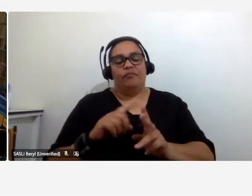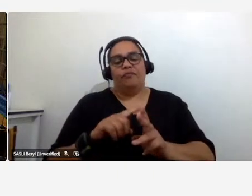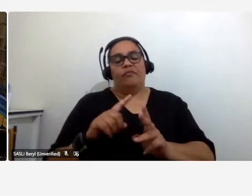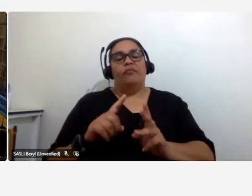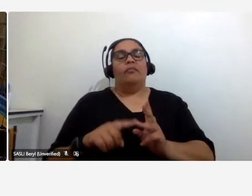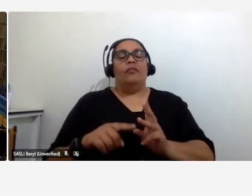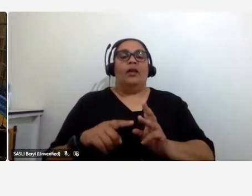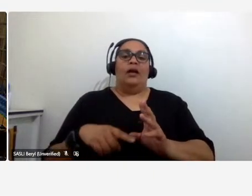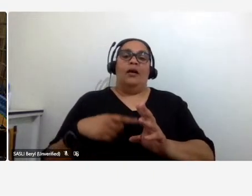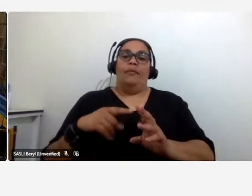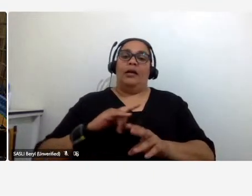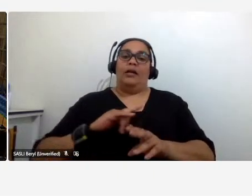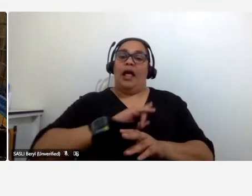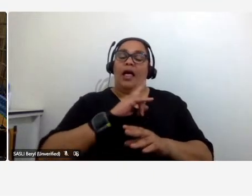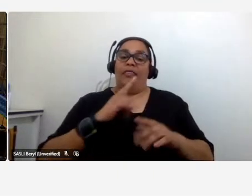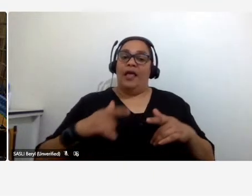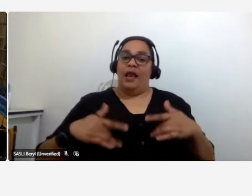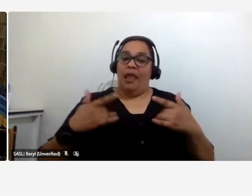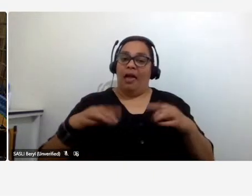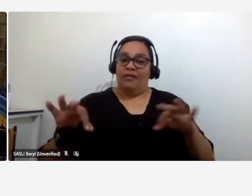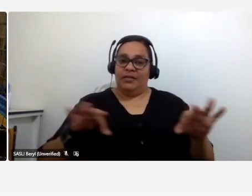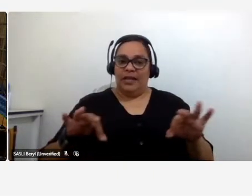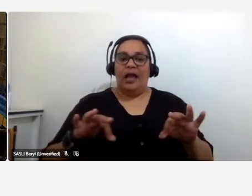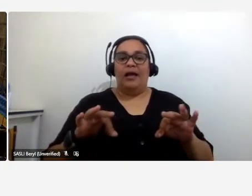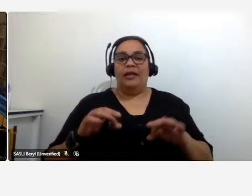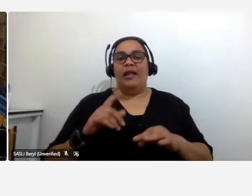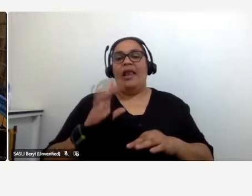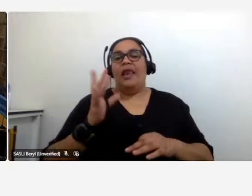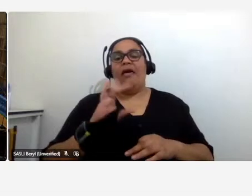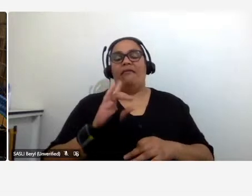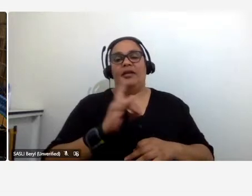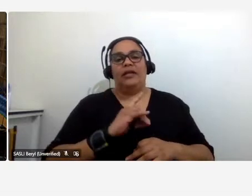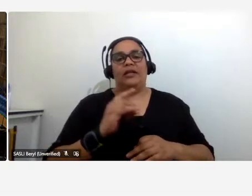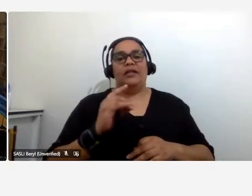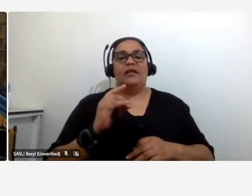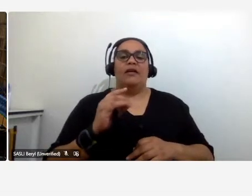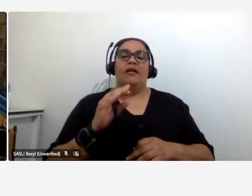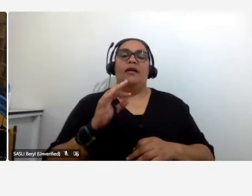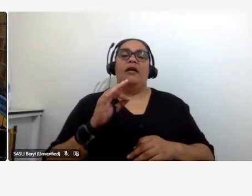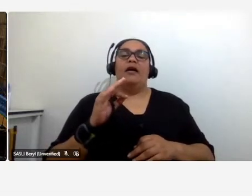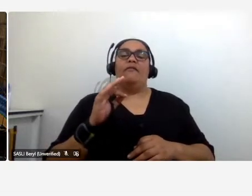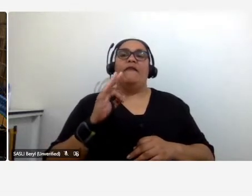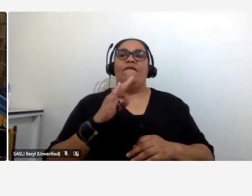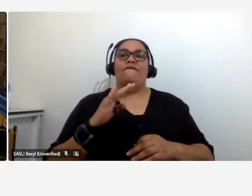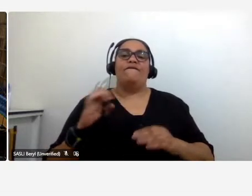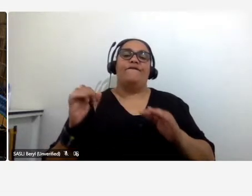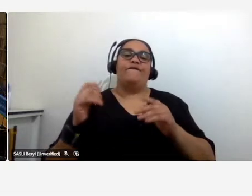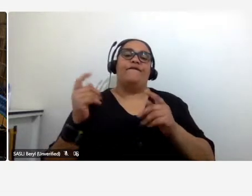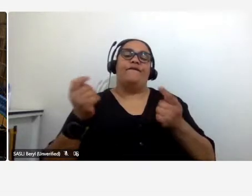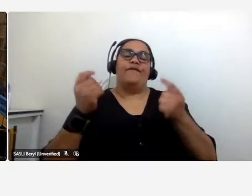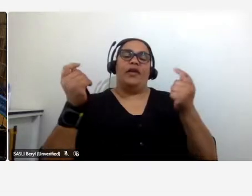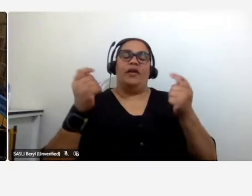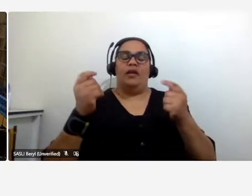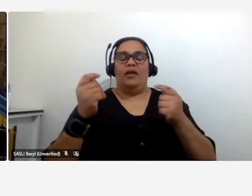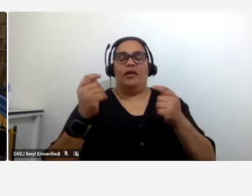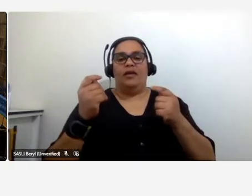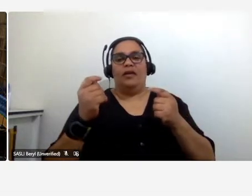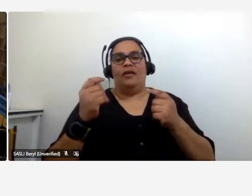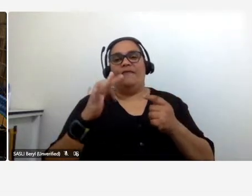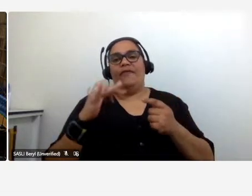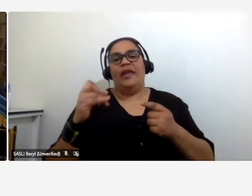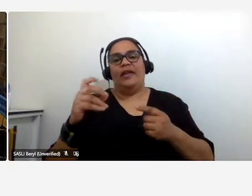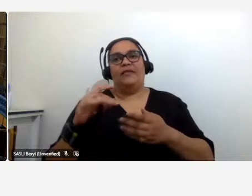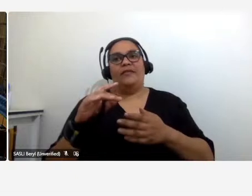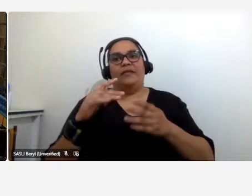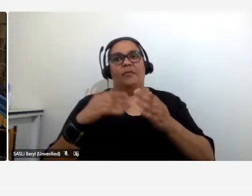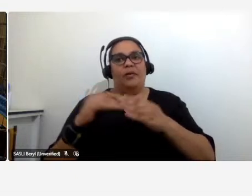example around healthy lifestyles is at the Lavender Hill Shared Facility. At the Lavender Hill Shared Facility,